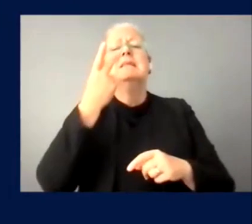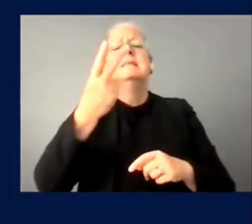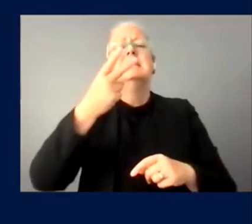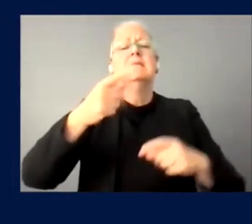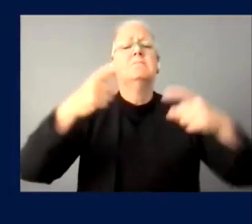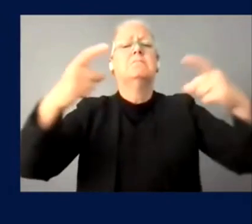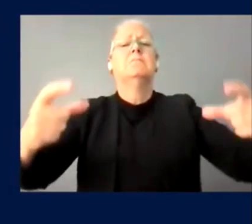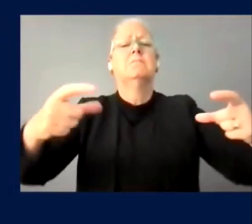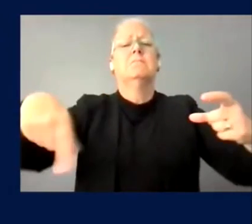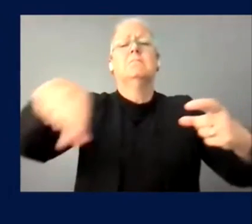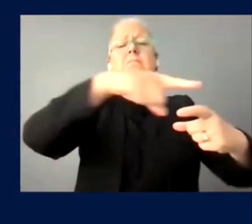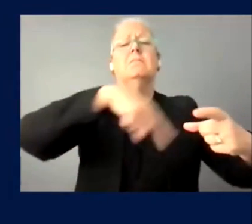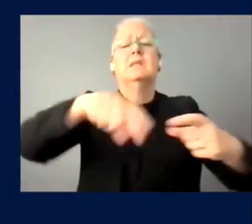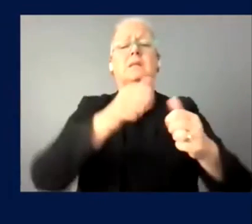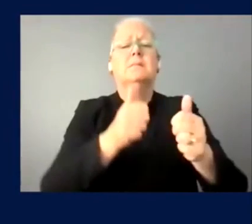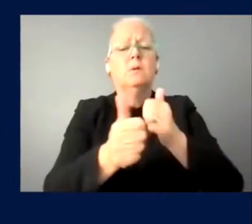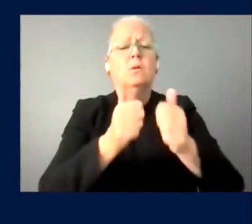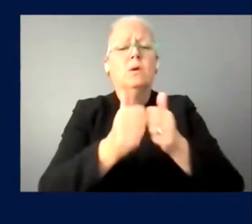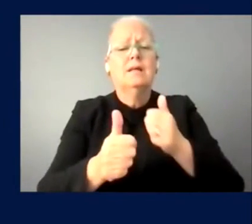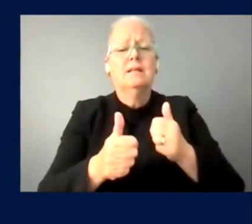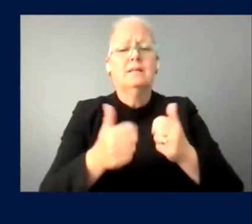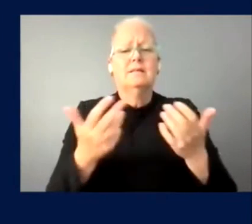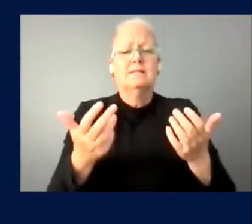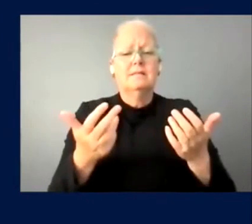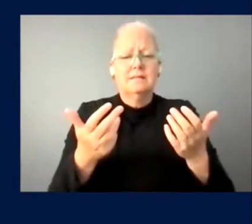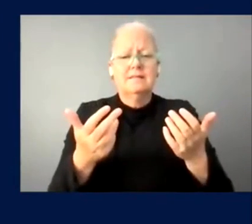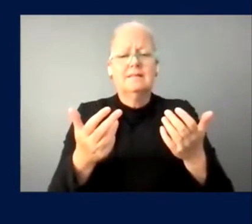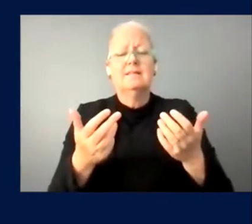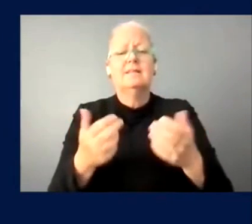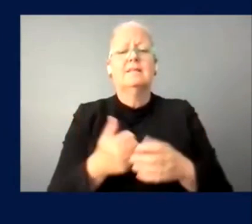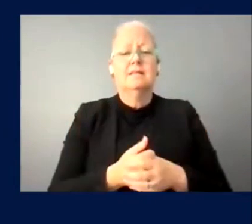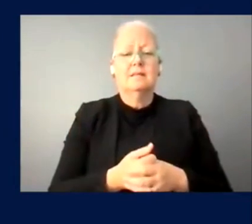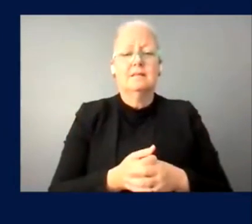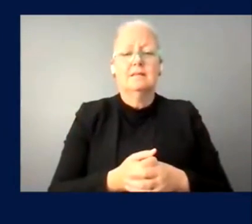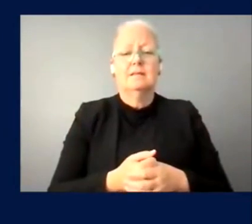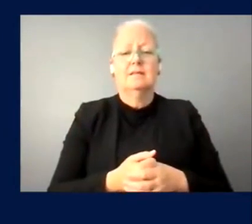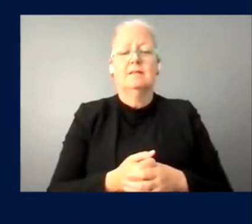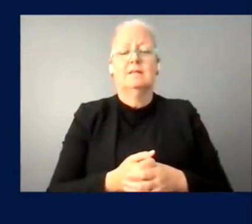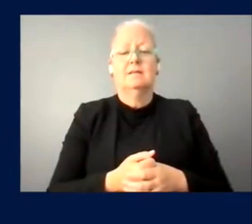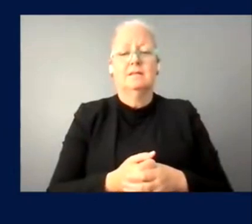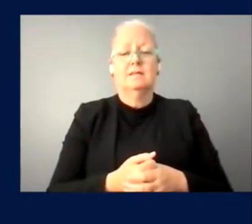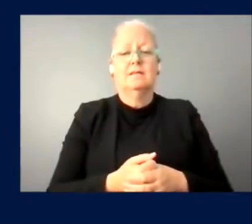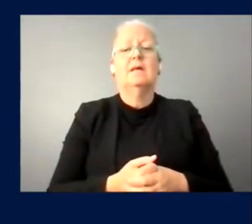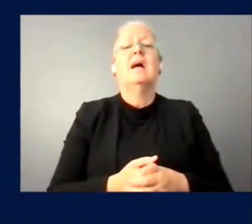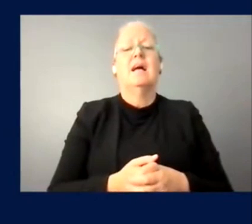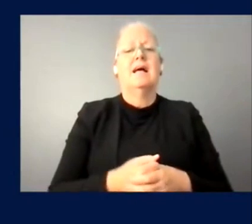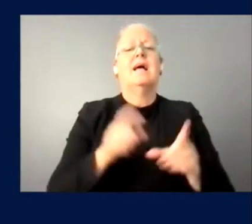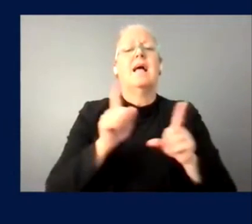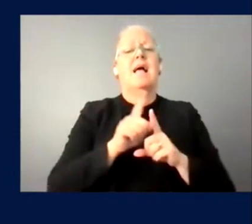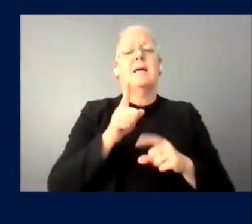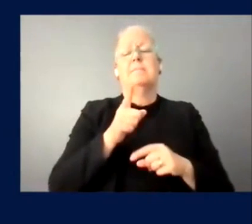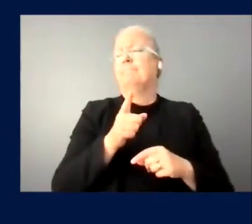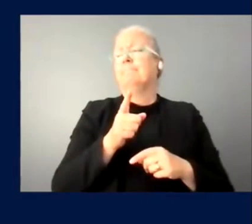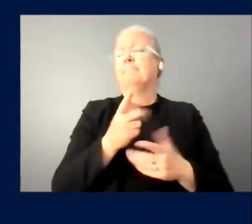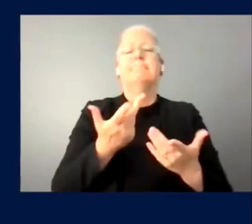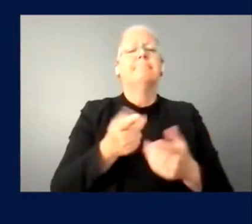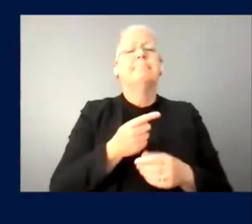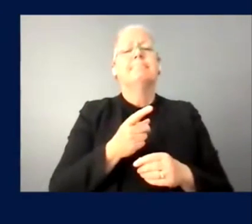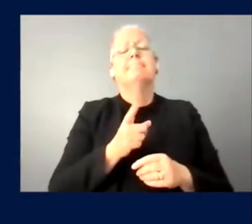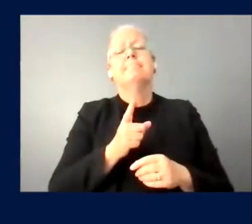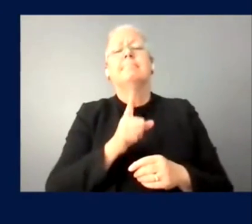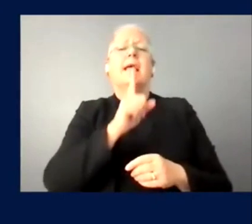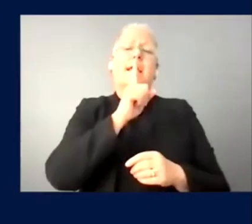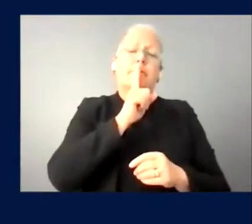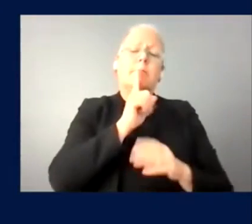hear voices. It's a real quiet room with a sofa, and you can chill there if you are overstimulated. And that's a big